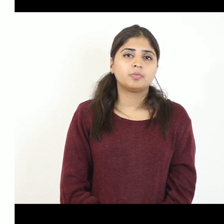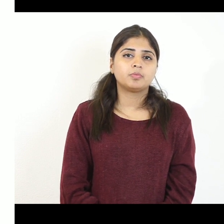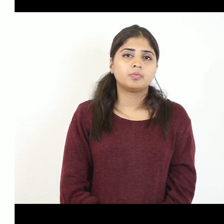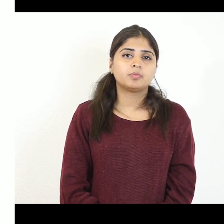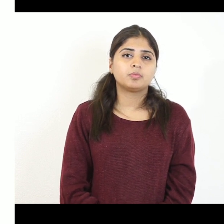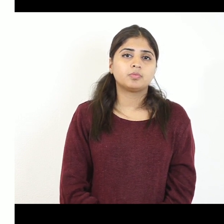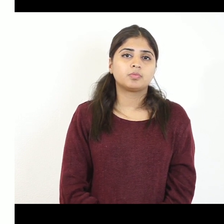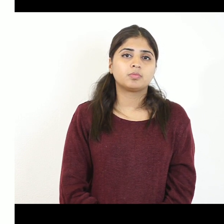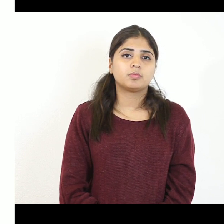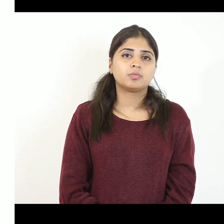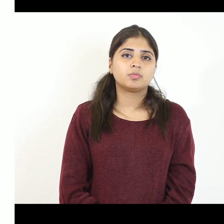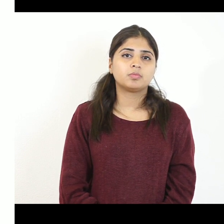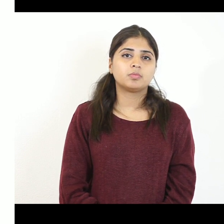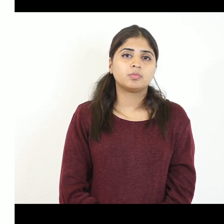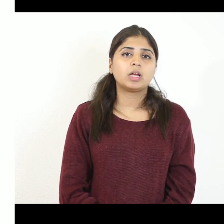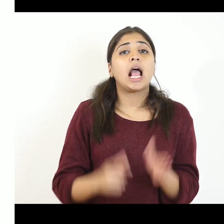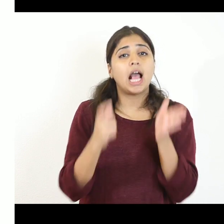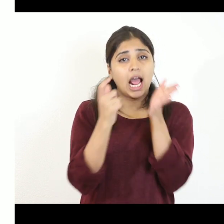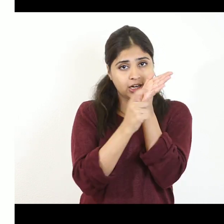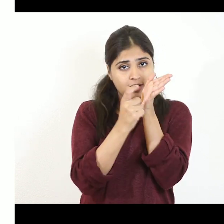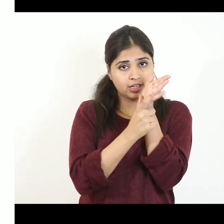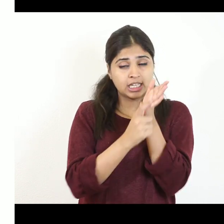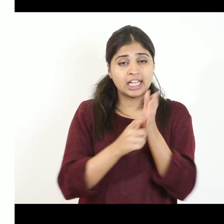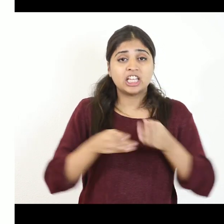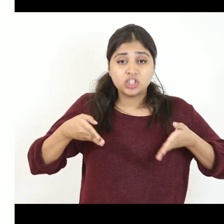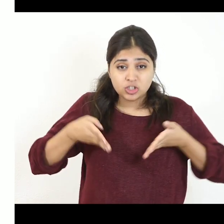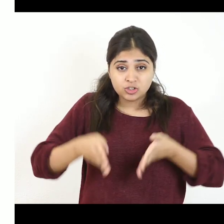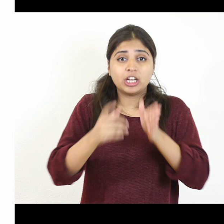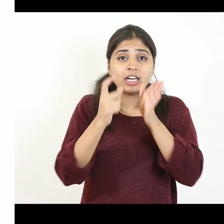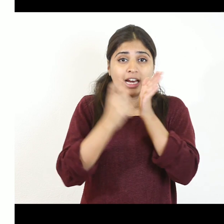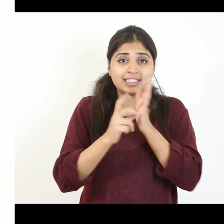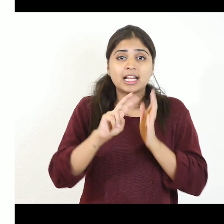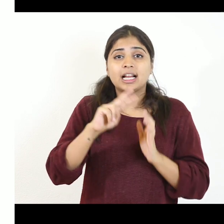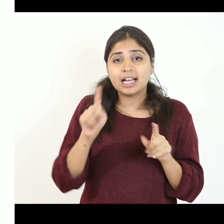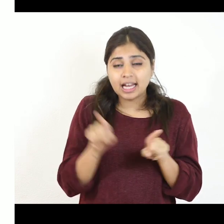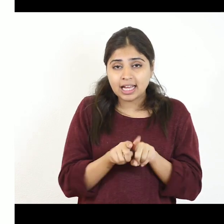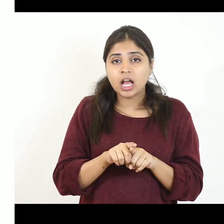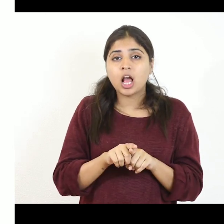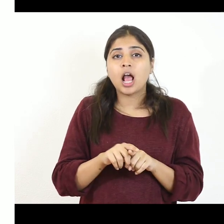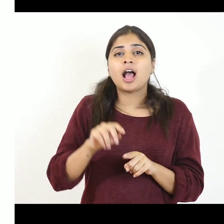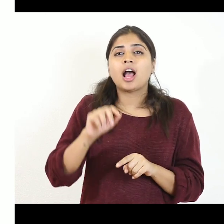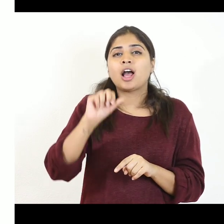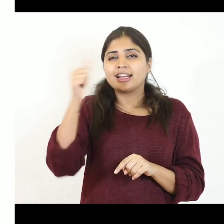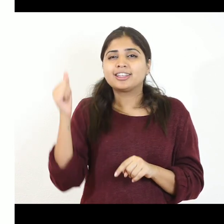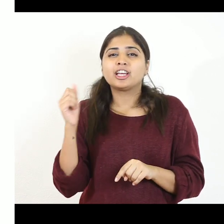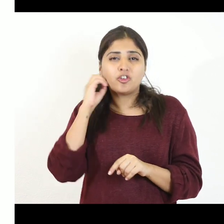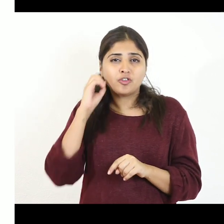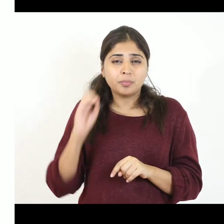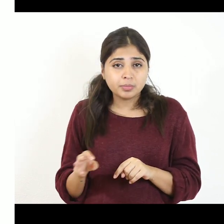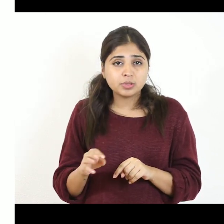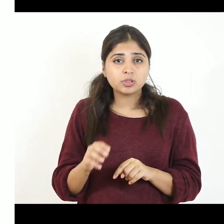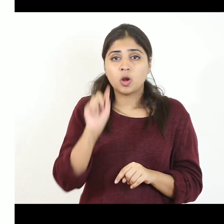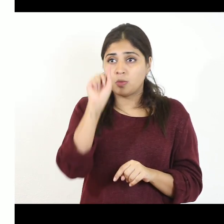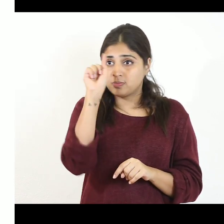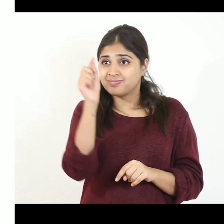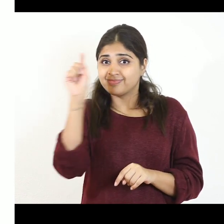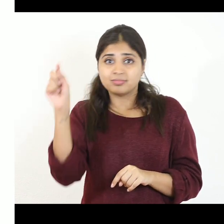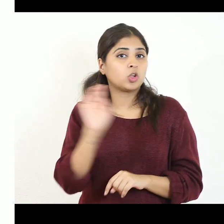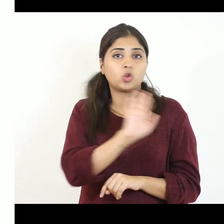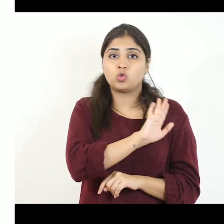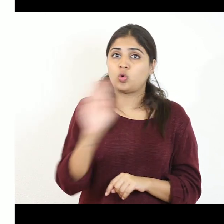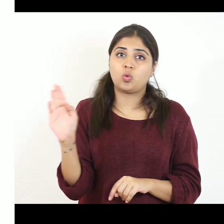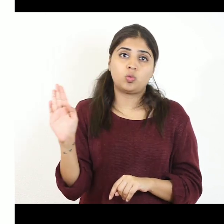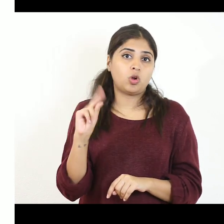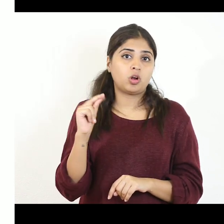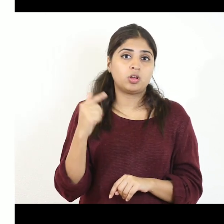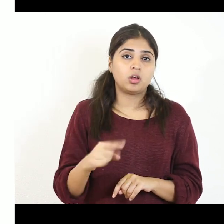Address. The street address, like other customer information, should have no punctuation at all.